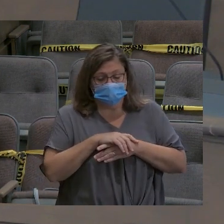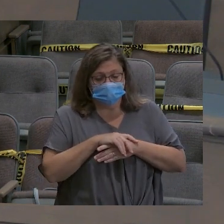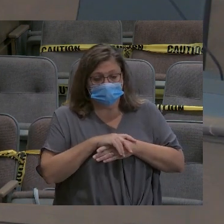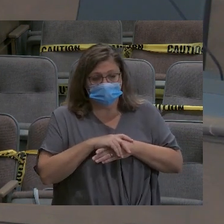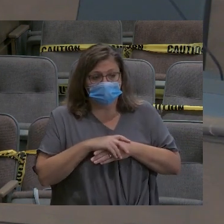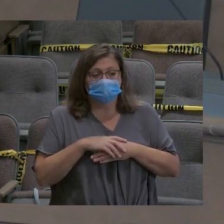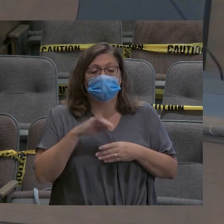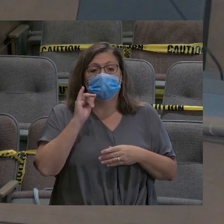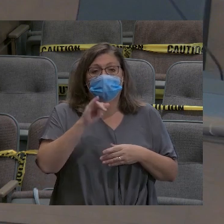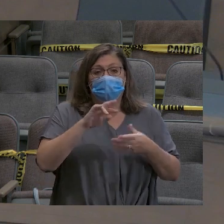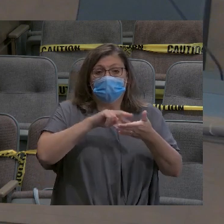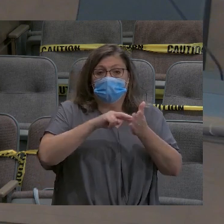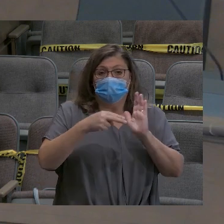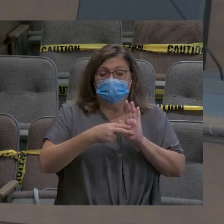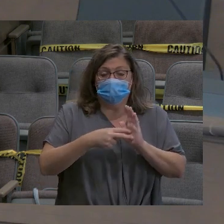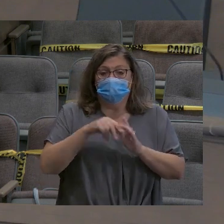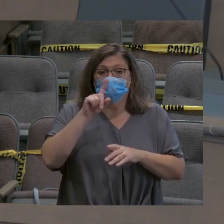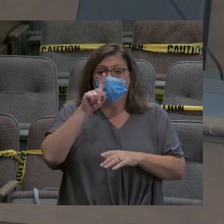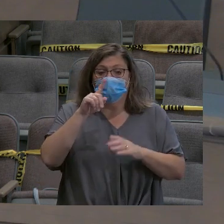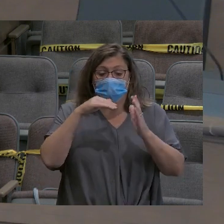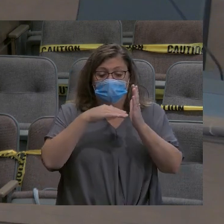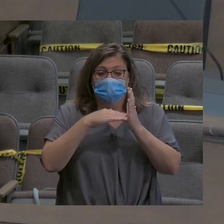day since June 19th.